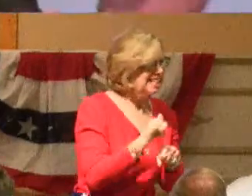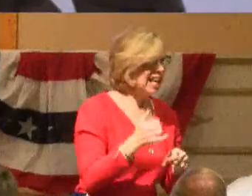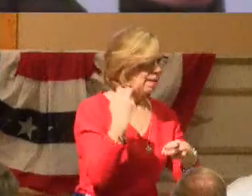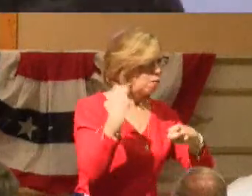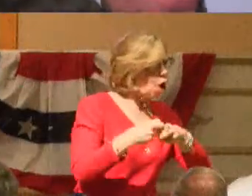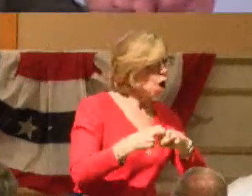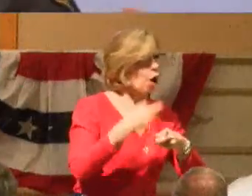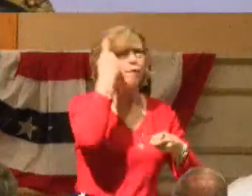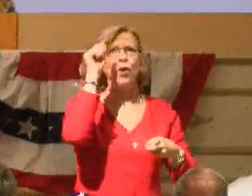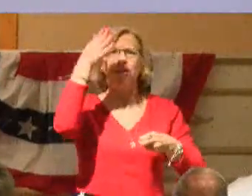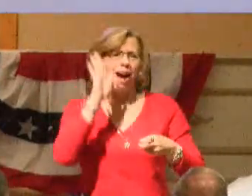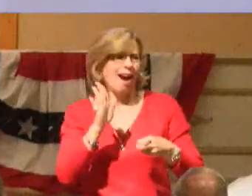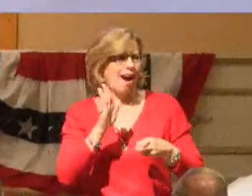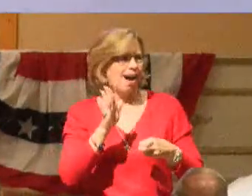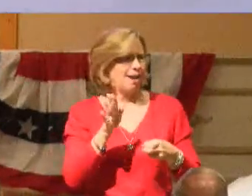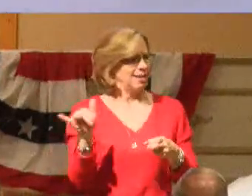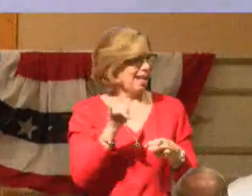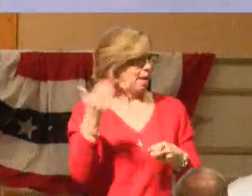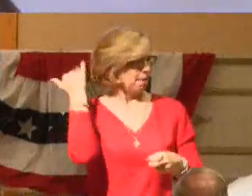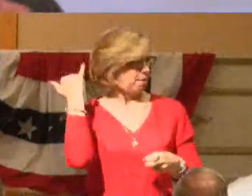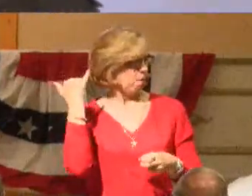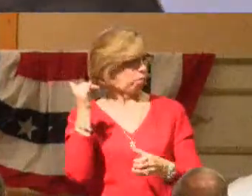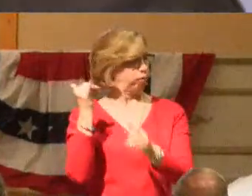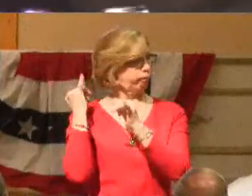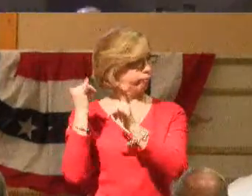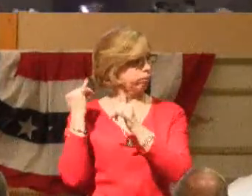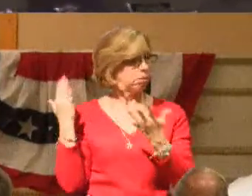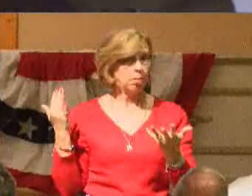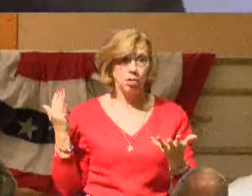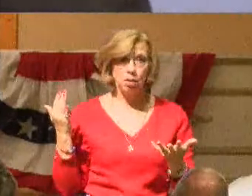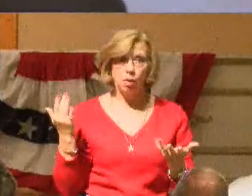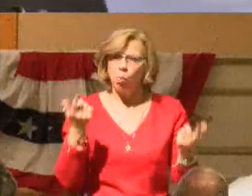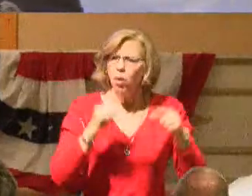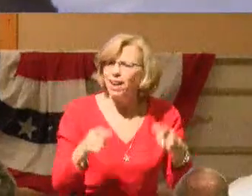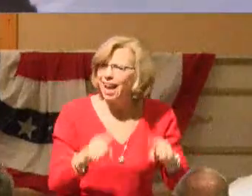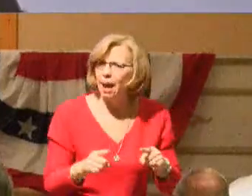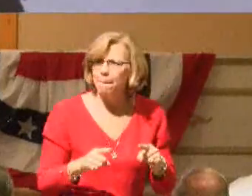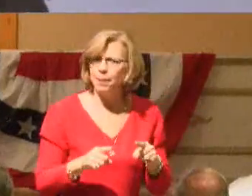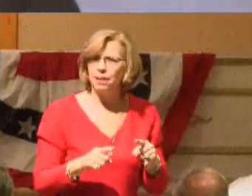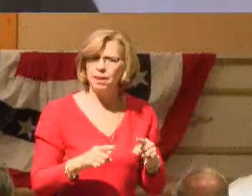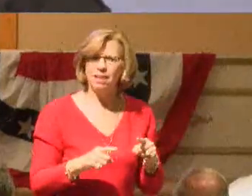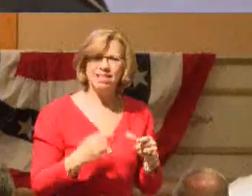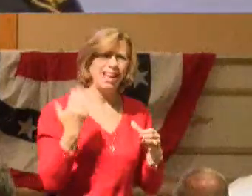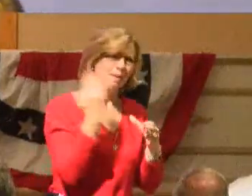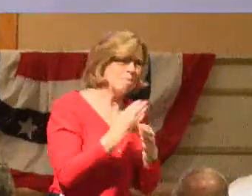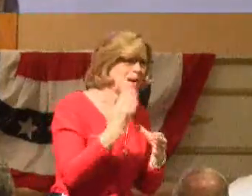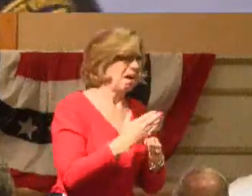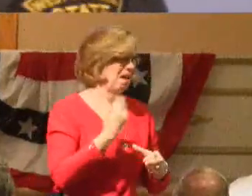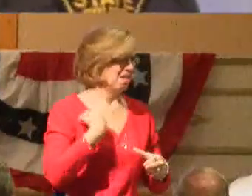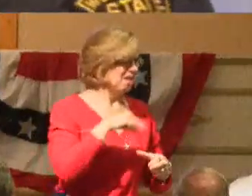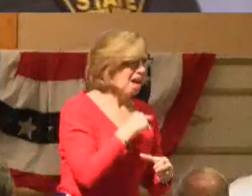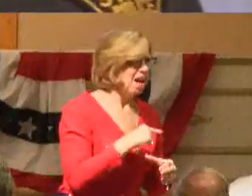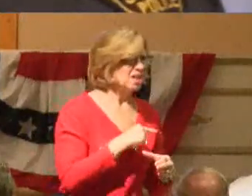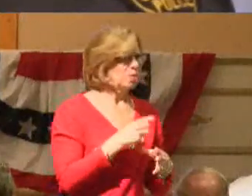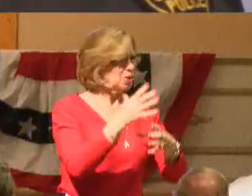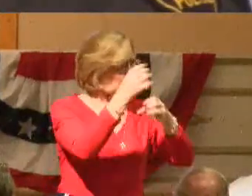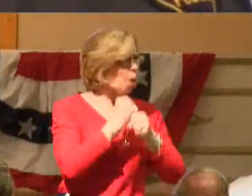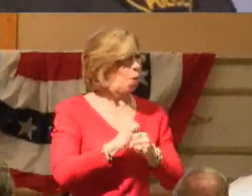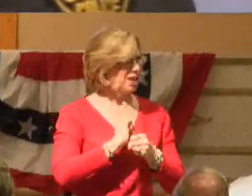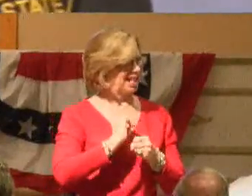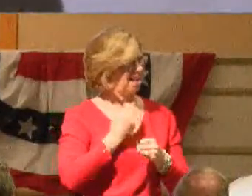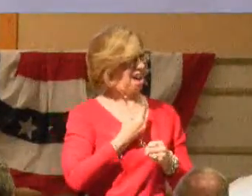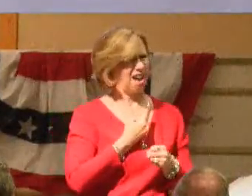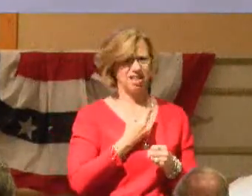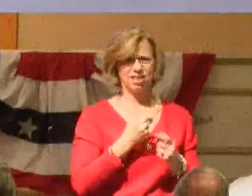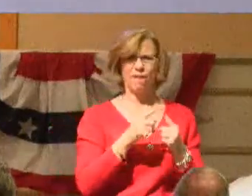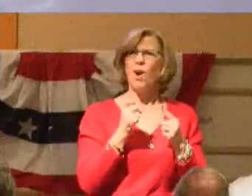God? What is it that has distracted us? What has happened that has cut in on us? What is it that is holding us back? We